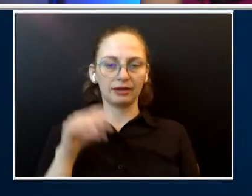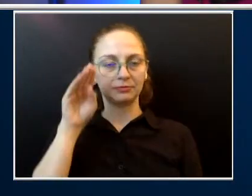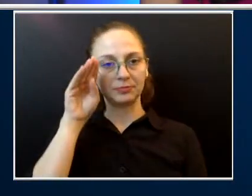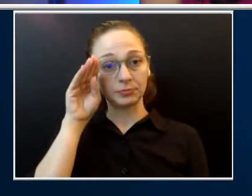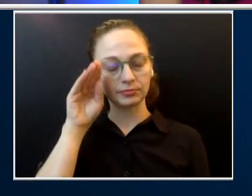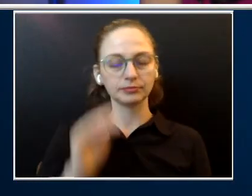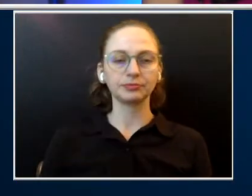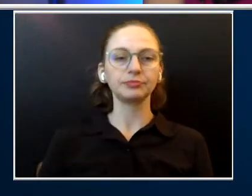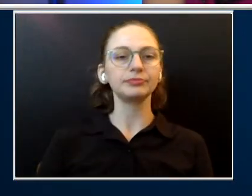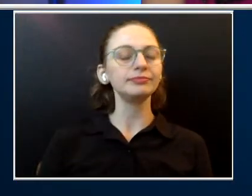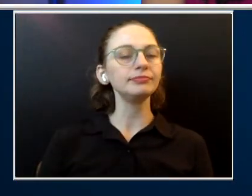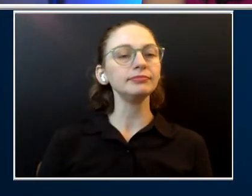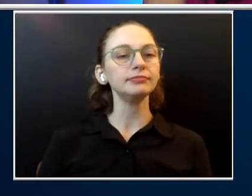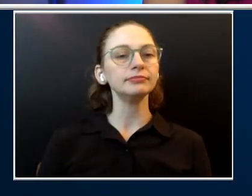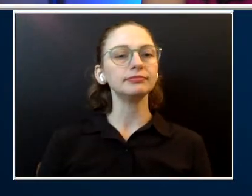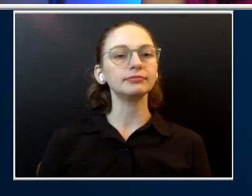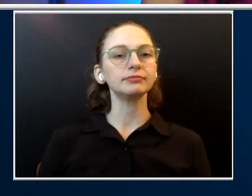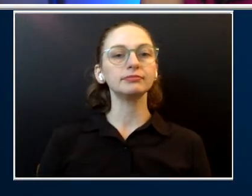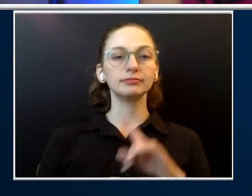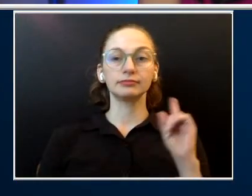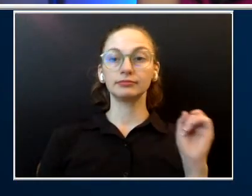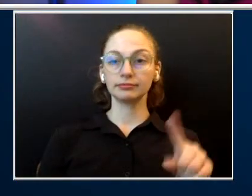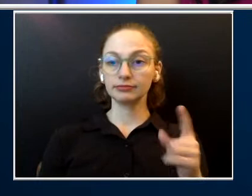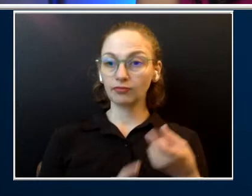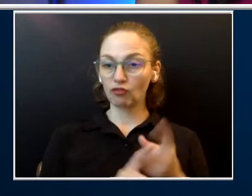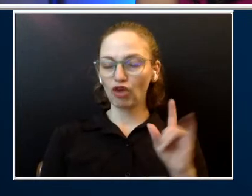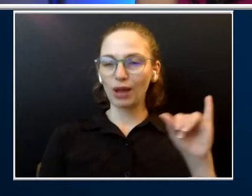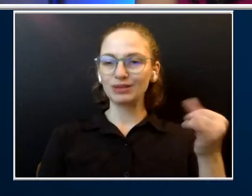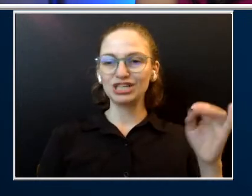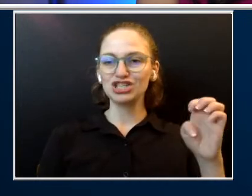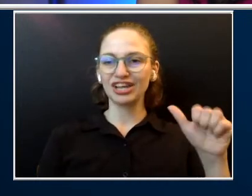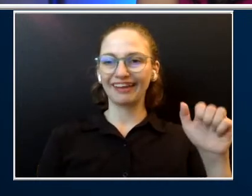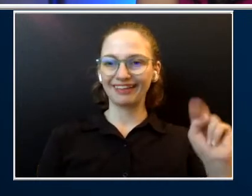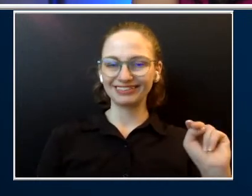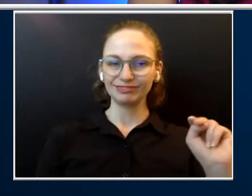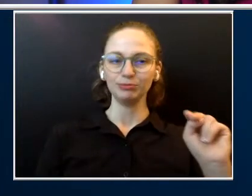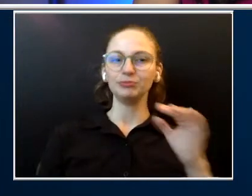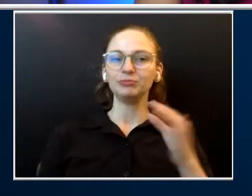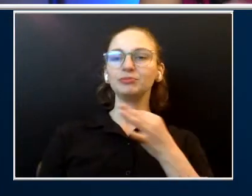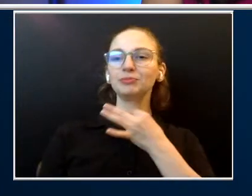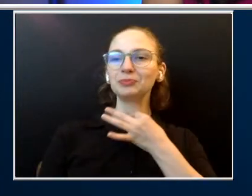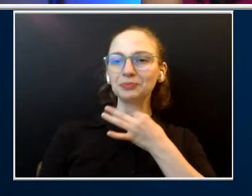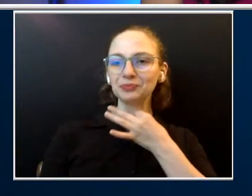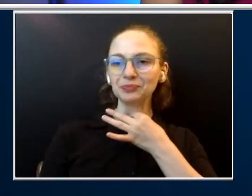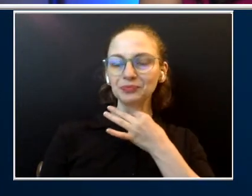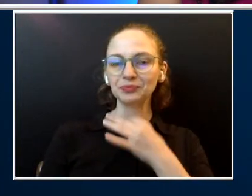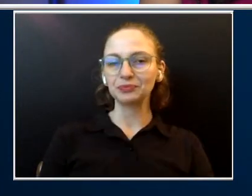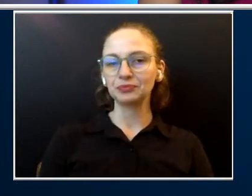from Jean Reardon. Jean wants to know if you can talk about